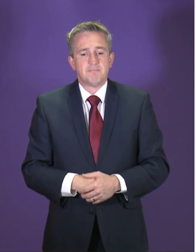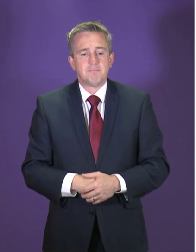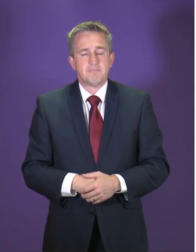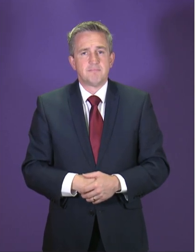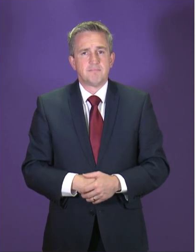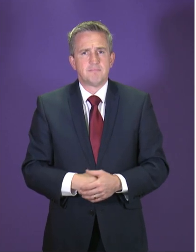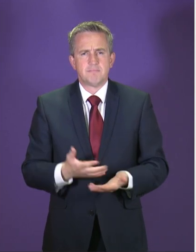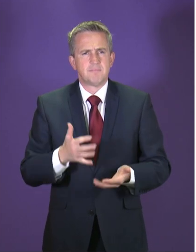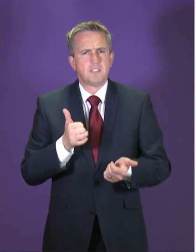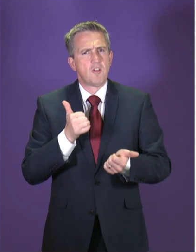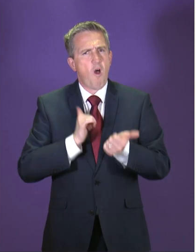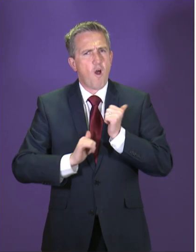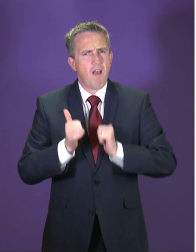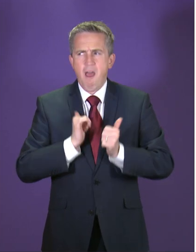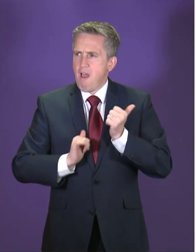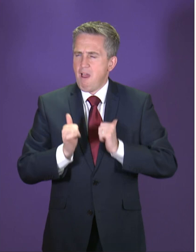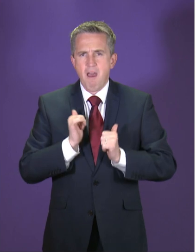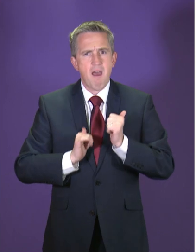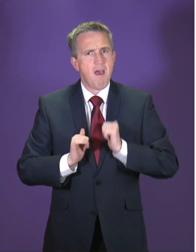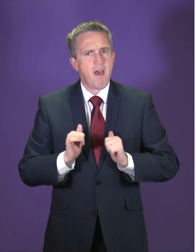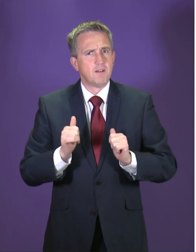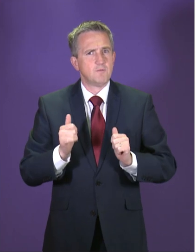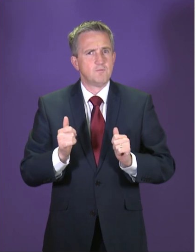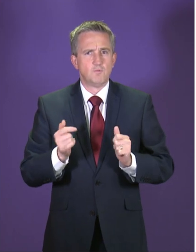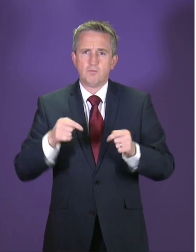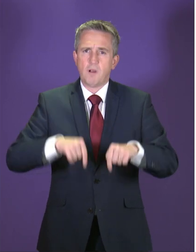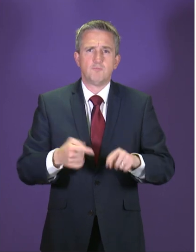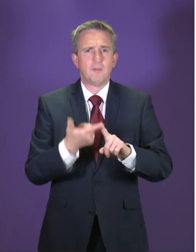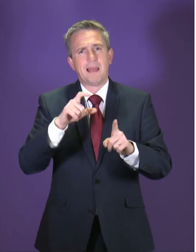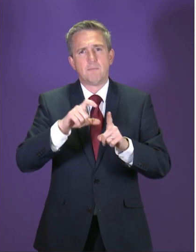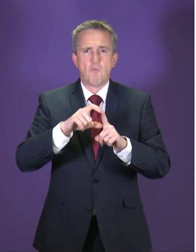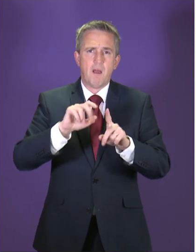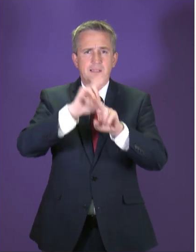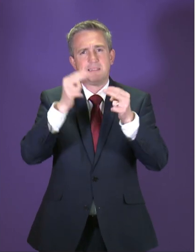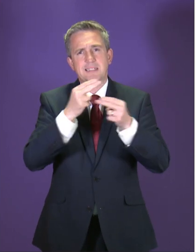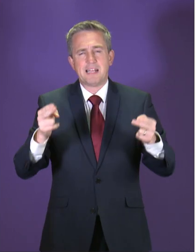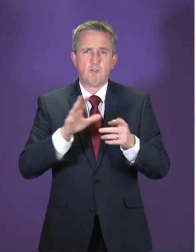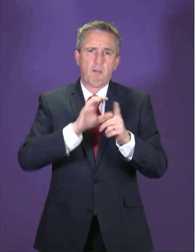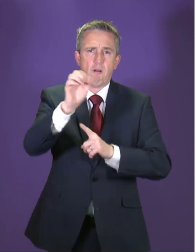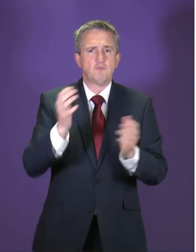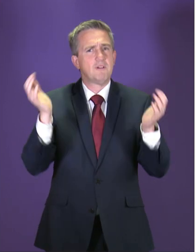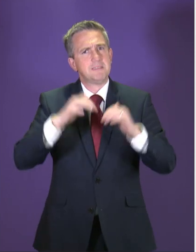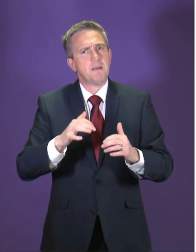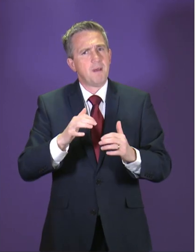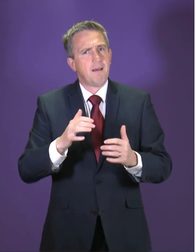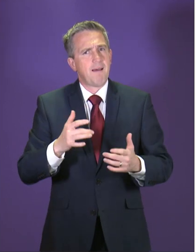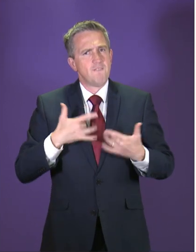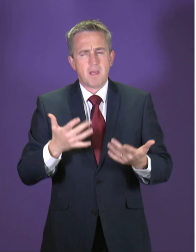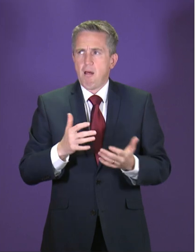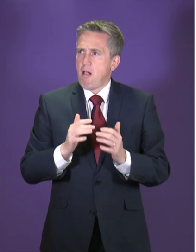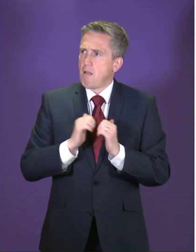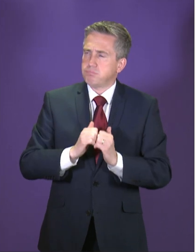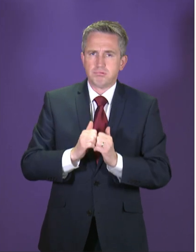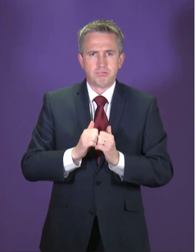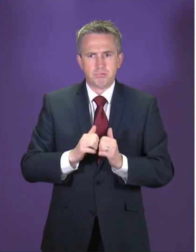Well, it's a great honor to speak at this year's Edinburgh International Culture Summit, so ably organized